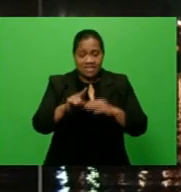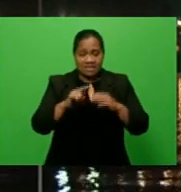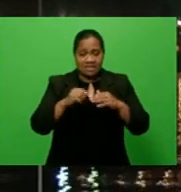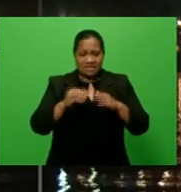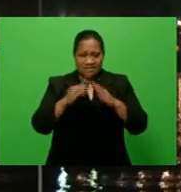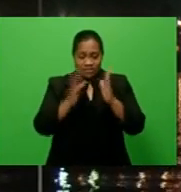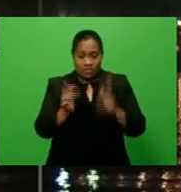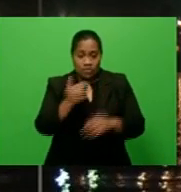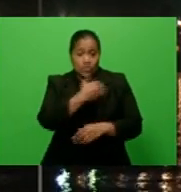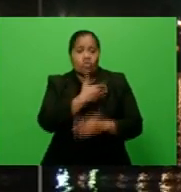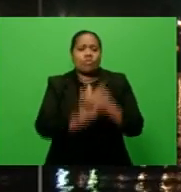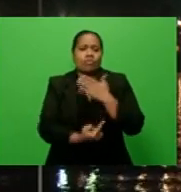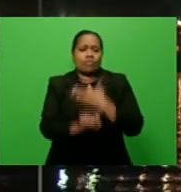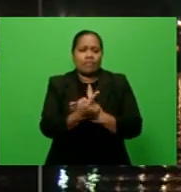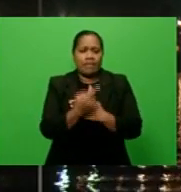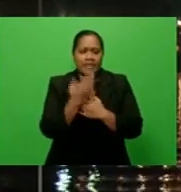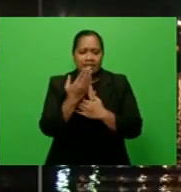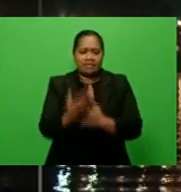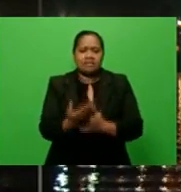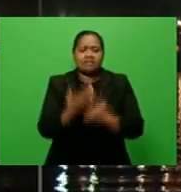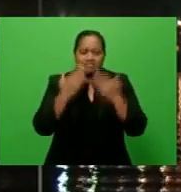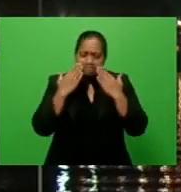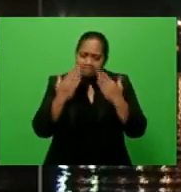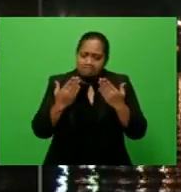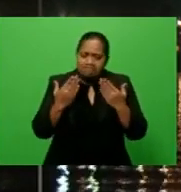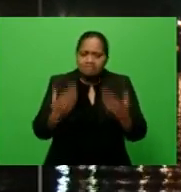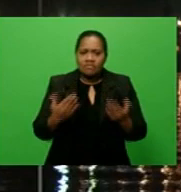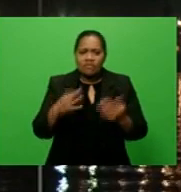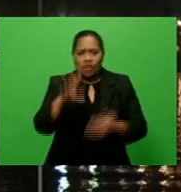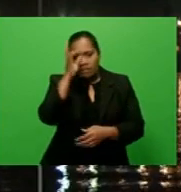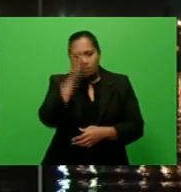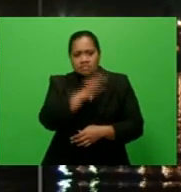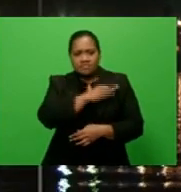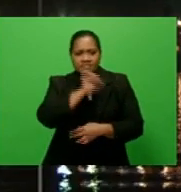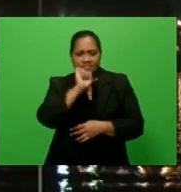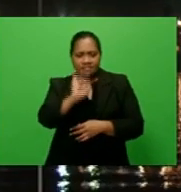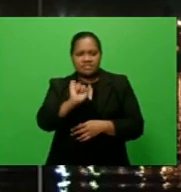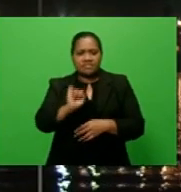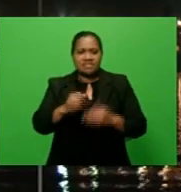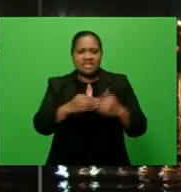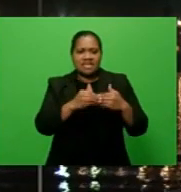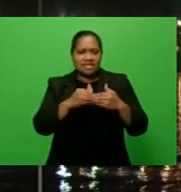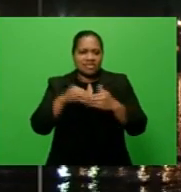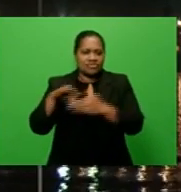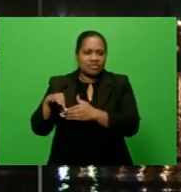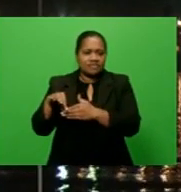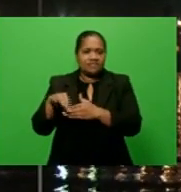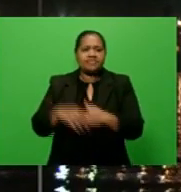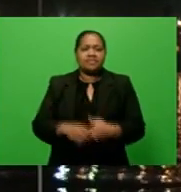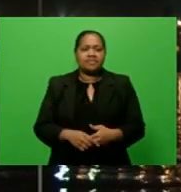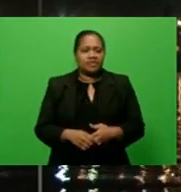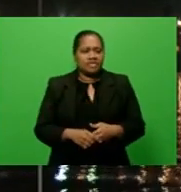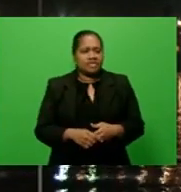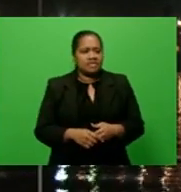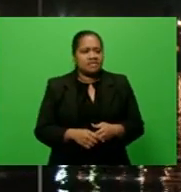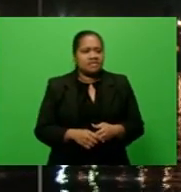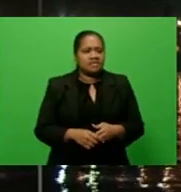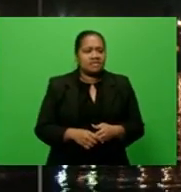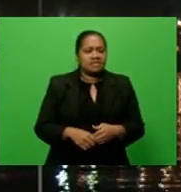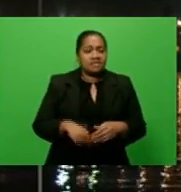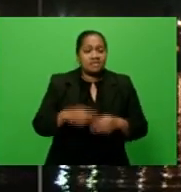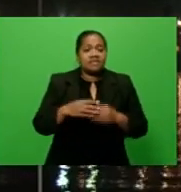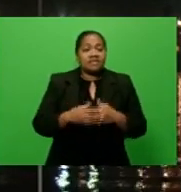Kondrote acknowledged the defence fraternity for believing in his leadership and appointing him the ceremonial head of the regiment. It